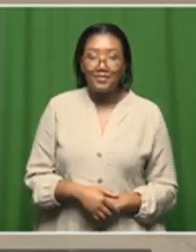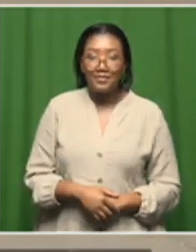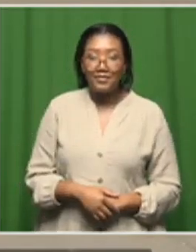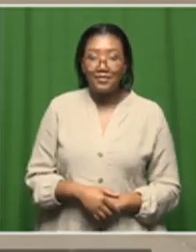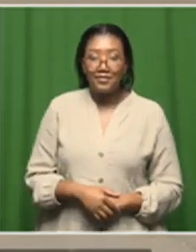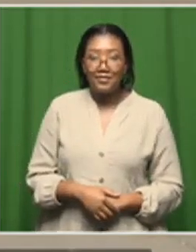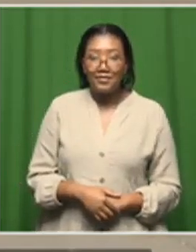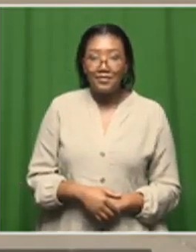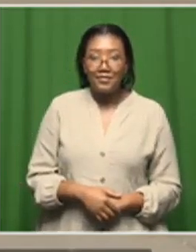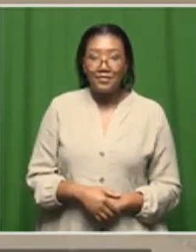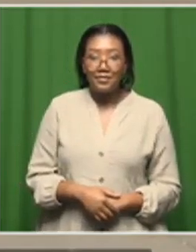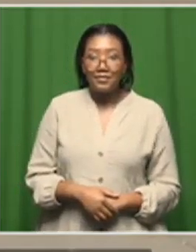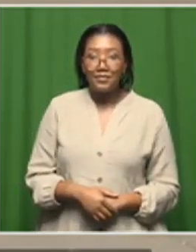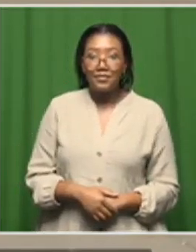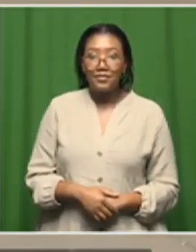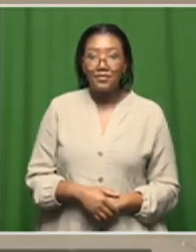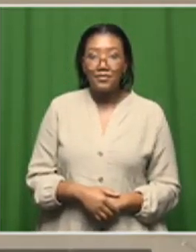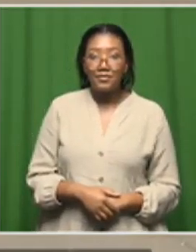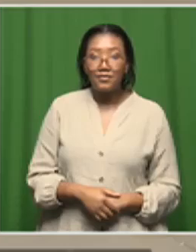the studio.